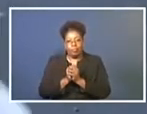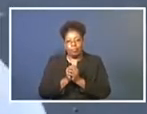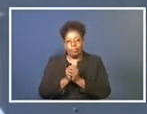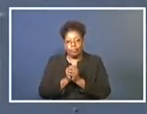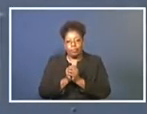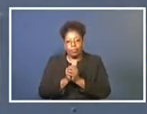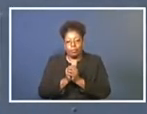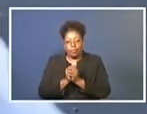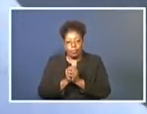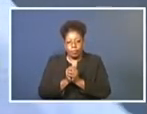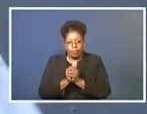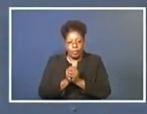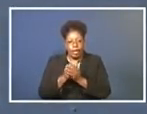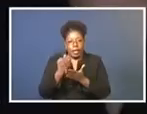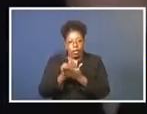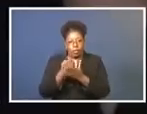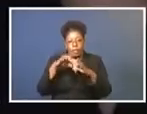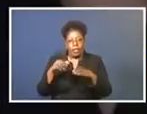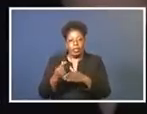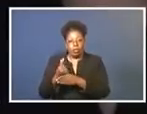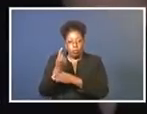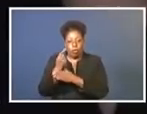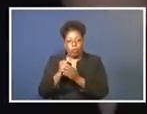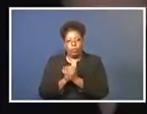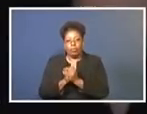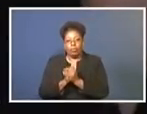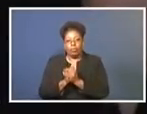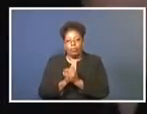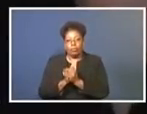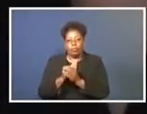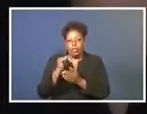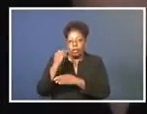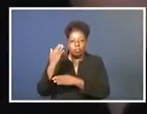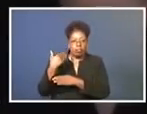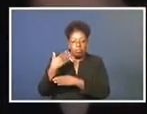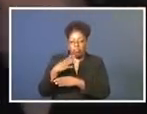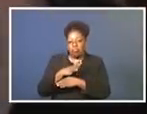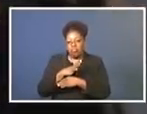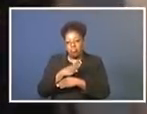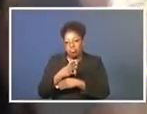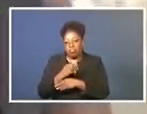economy grow and everybody could be cool. Not really. I'm usually pretty cool all the time.